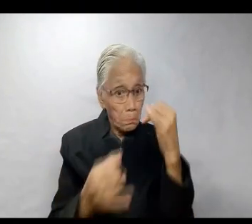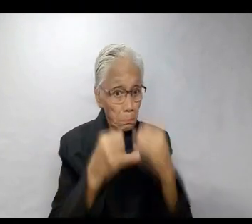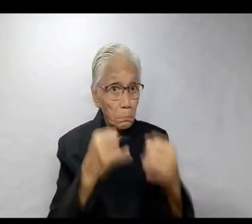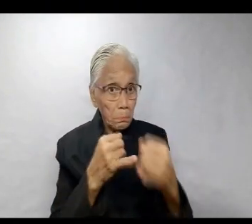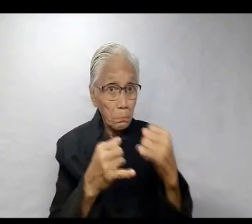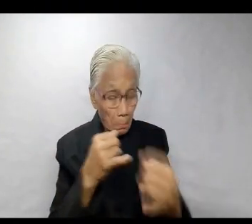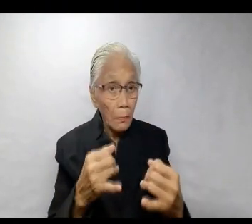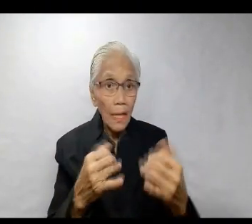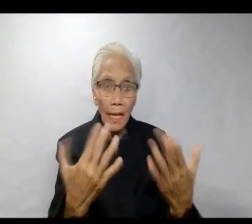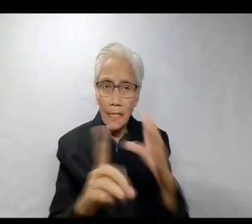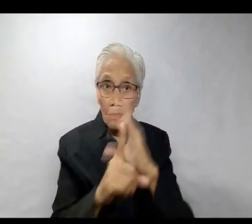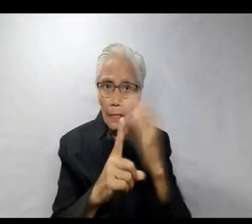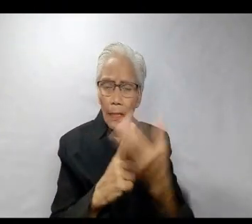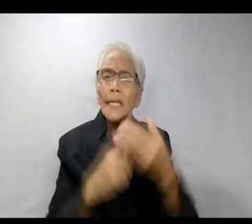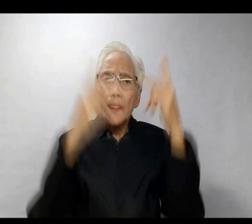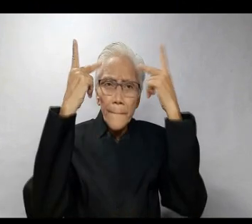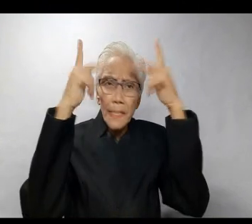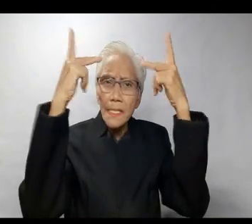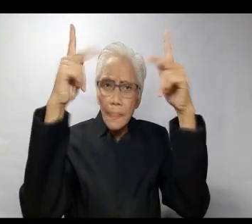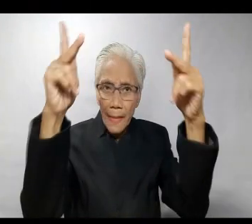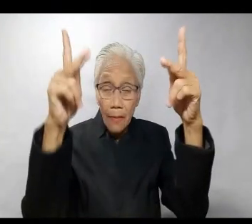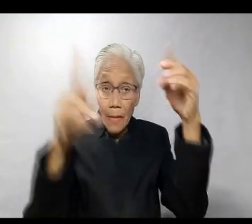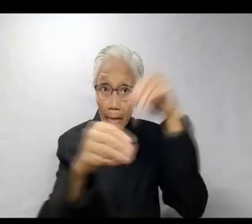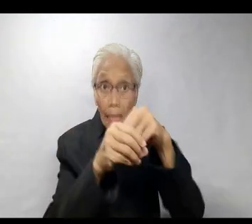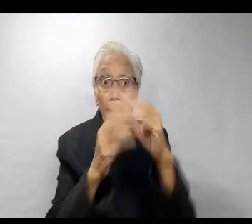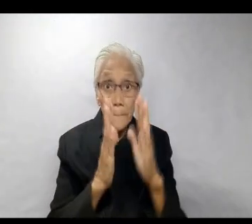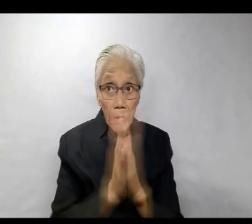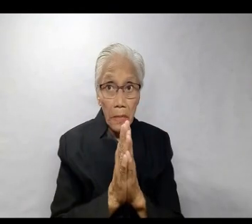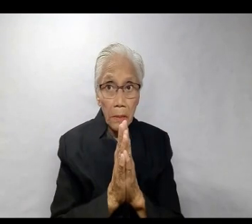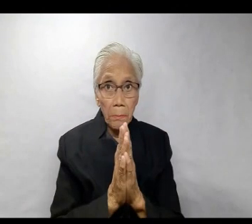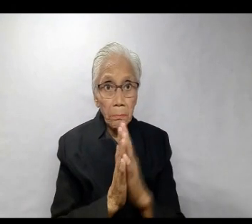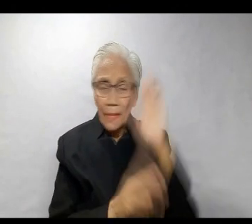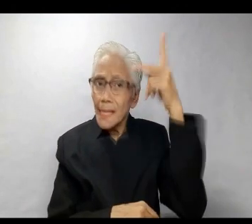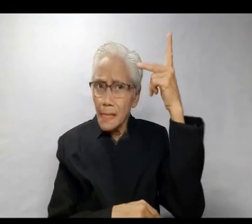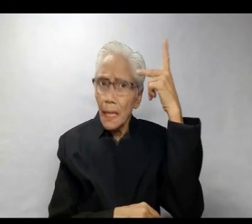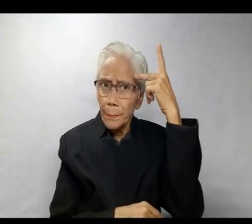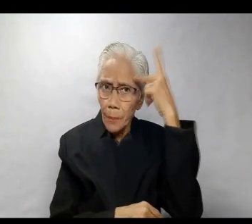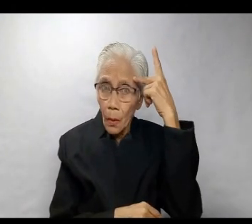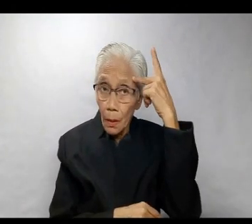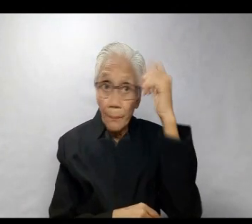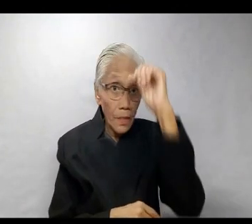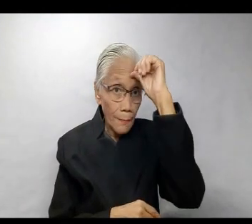finally, the last condition, persevere in prayer. Saint Paul